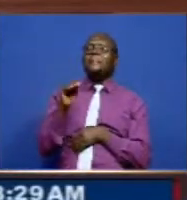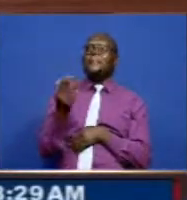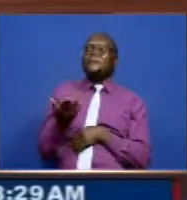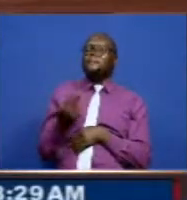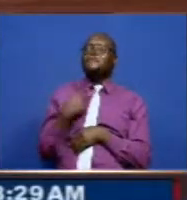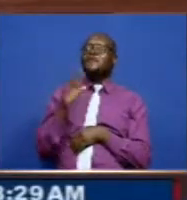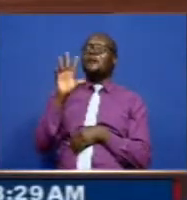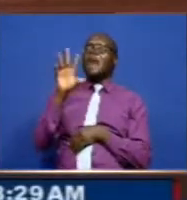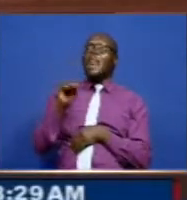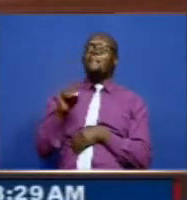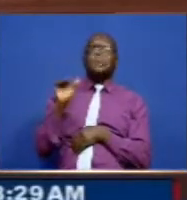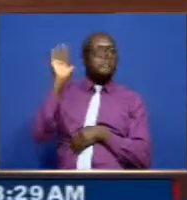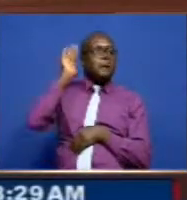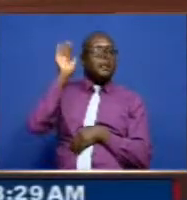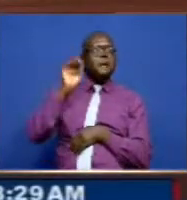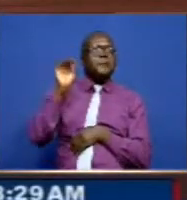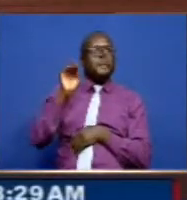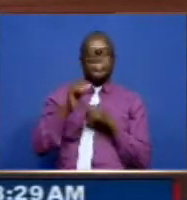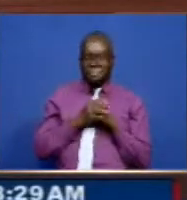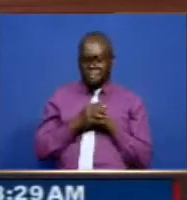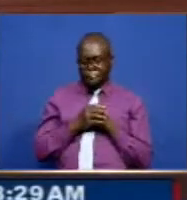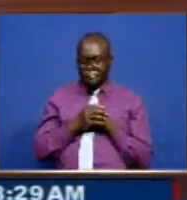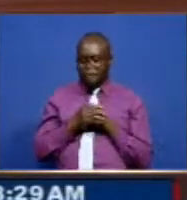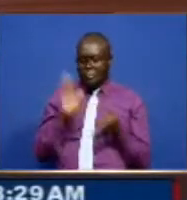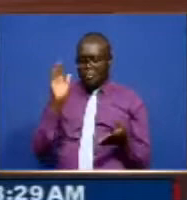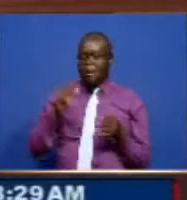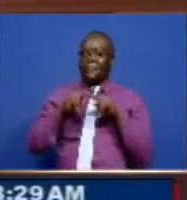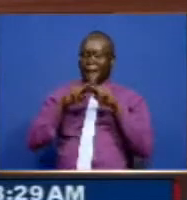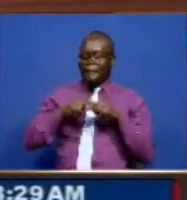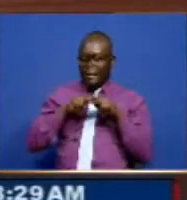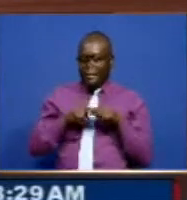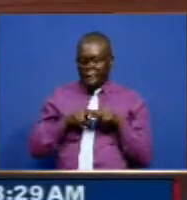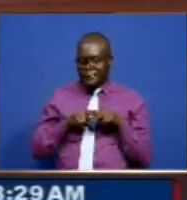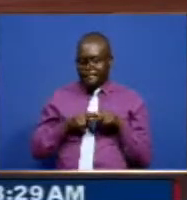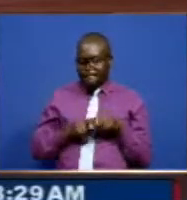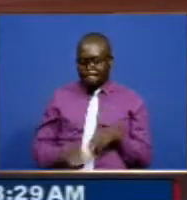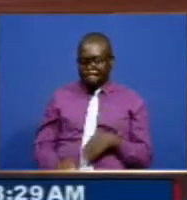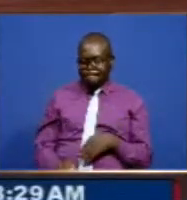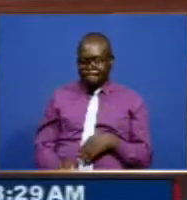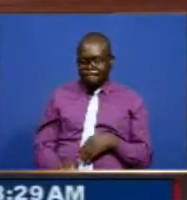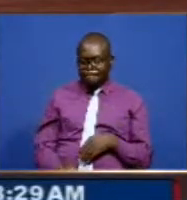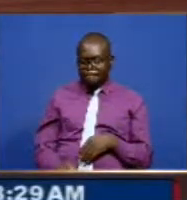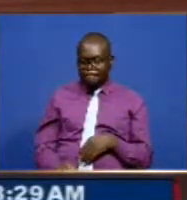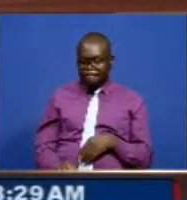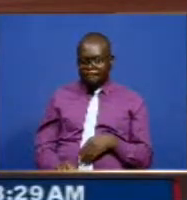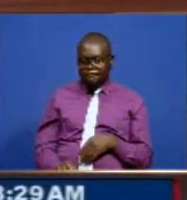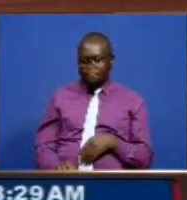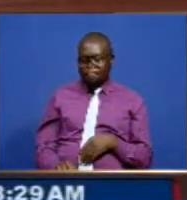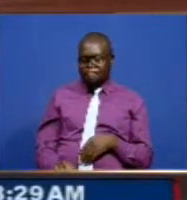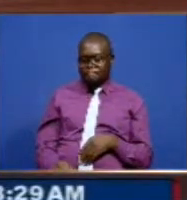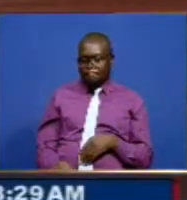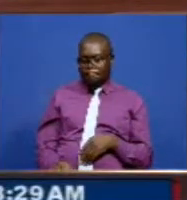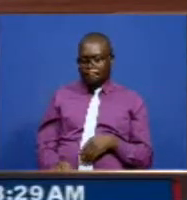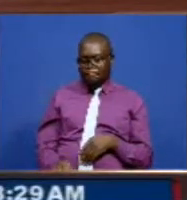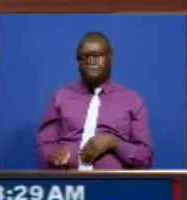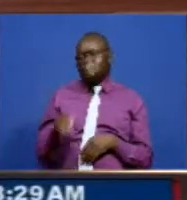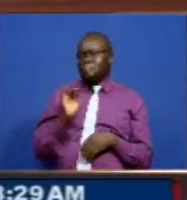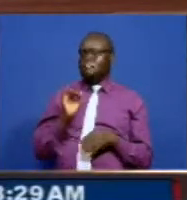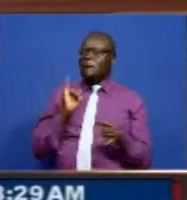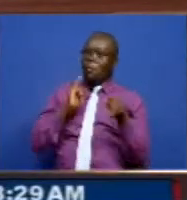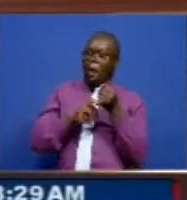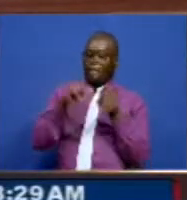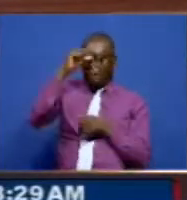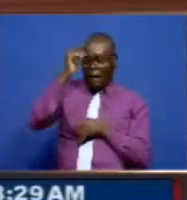Now largely dependent on the constantly changing mood and liking of the governor's wife